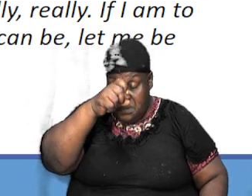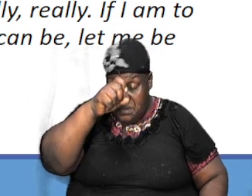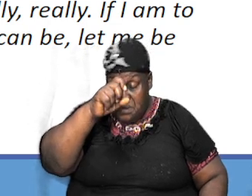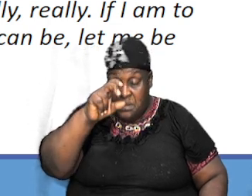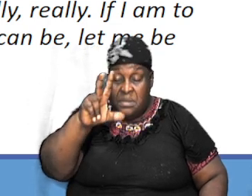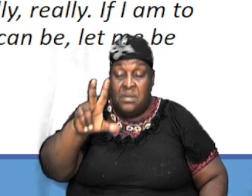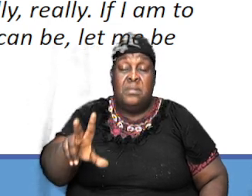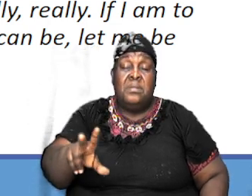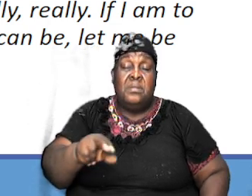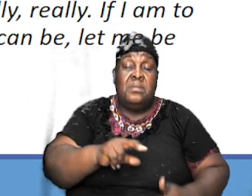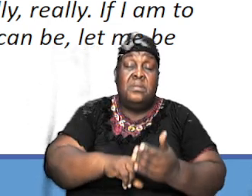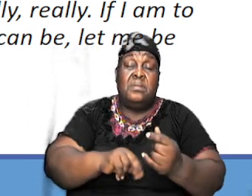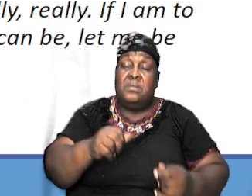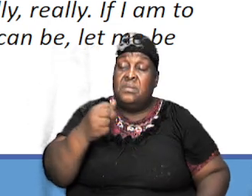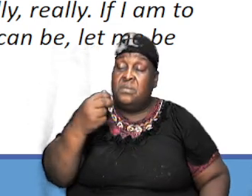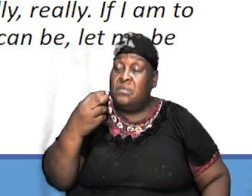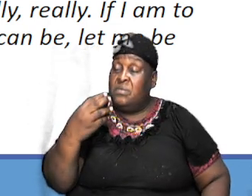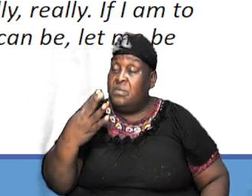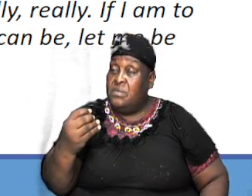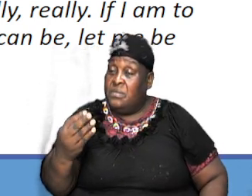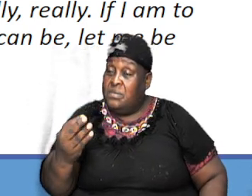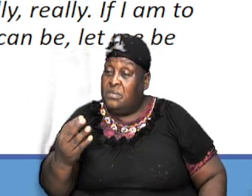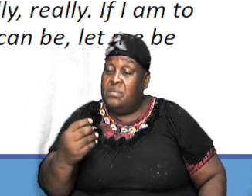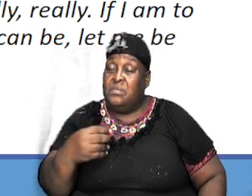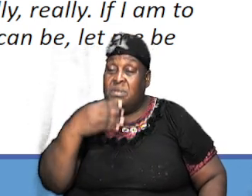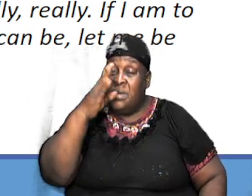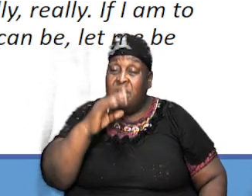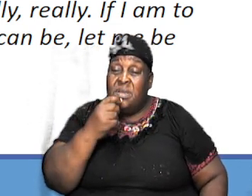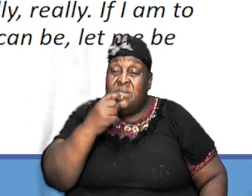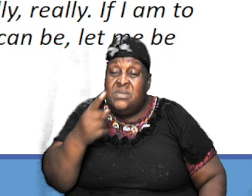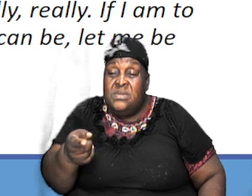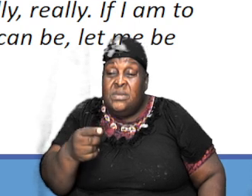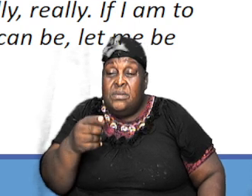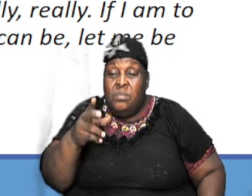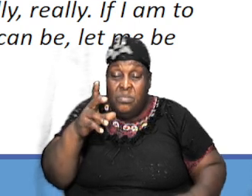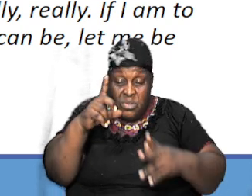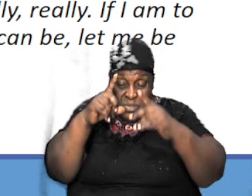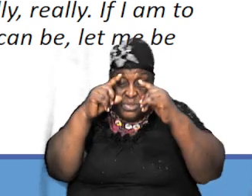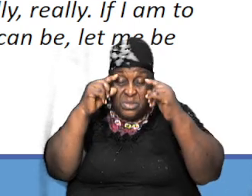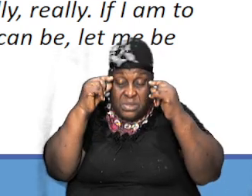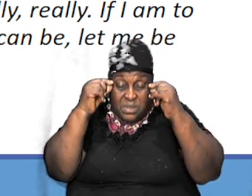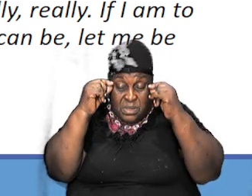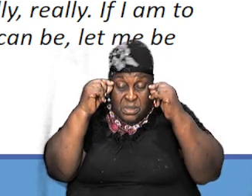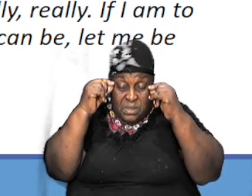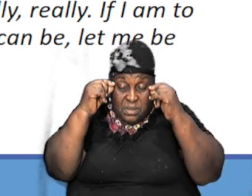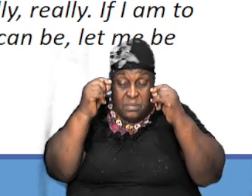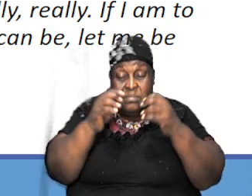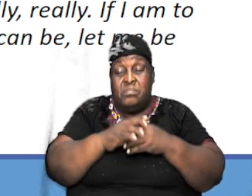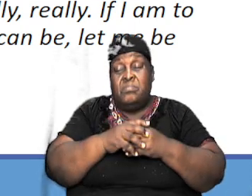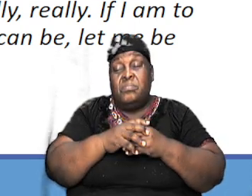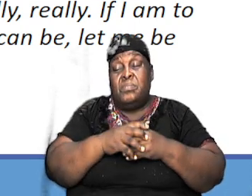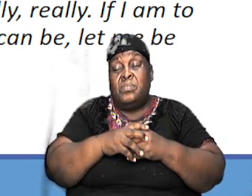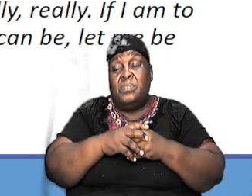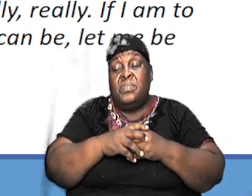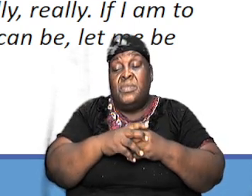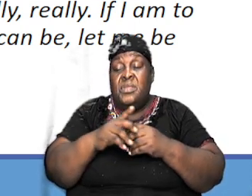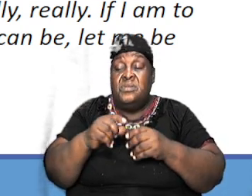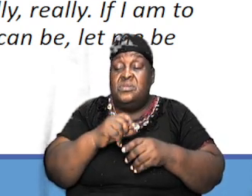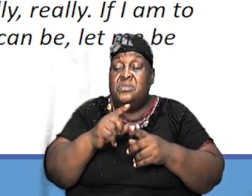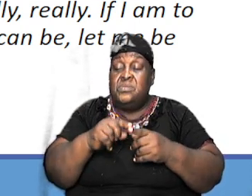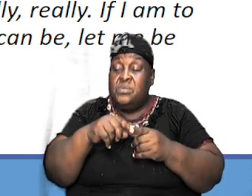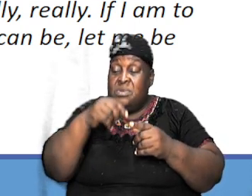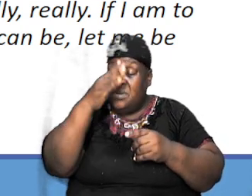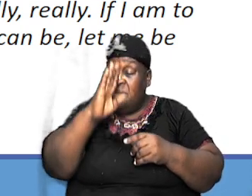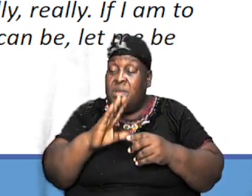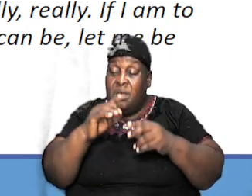and verse 14. And God said unto Moses, this is when God was asking Moses